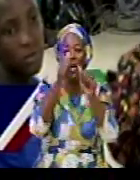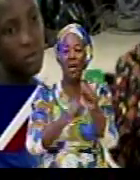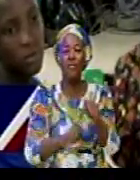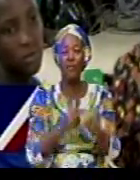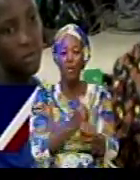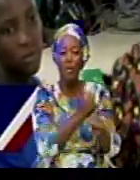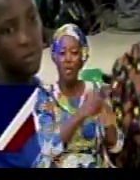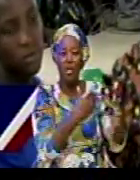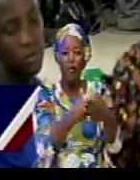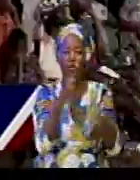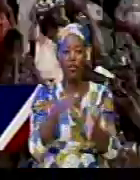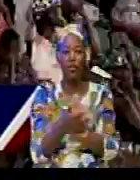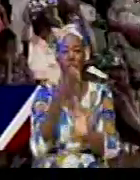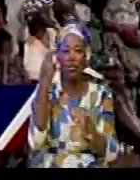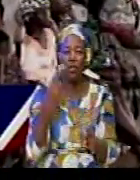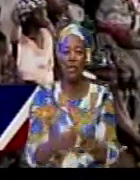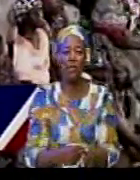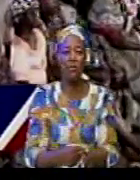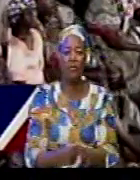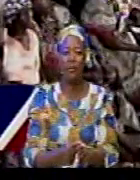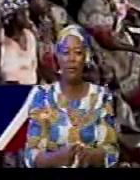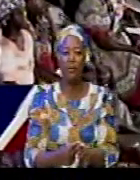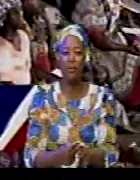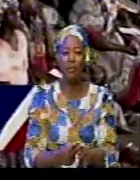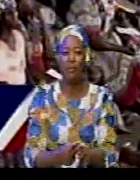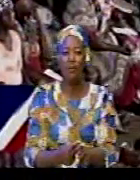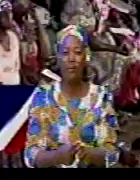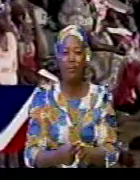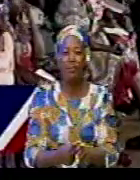will climb every mountain before you.